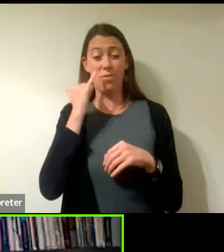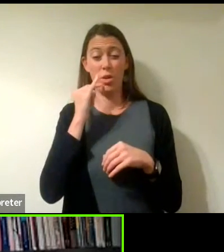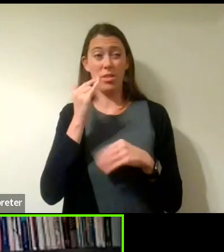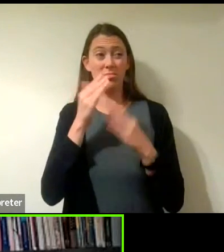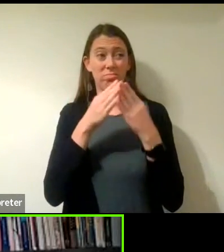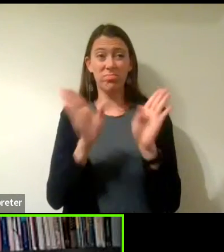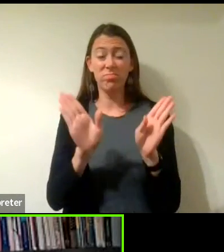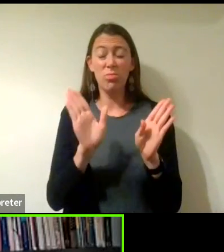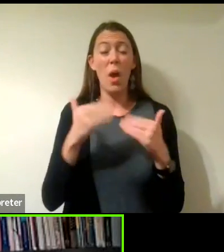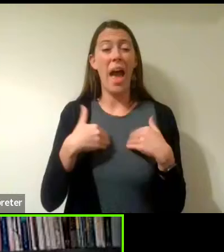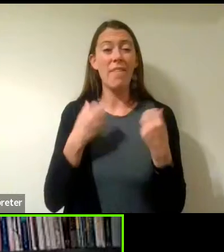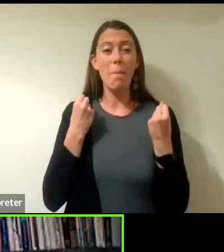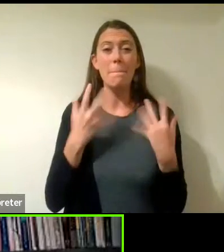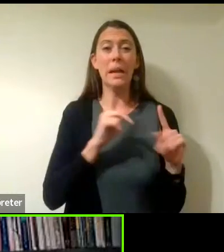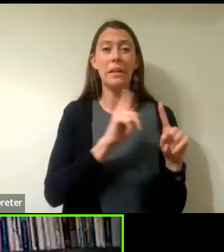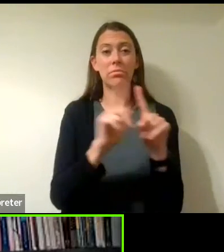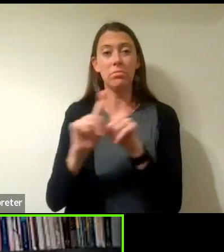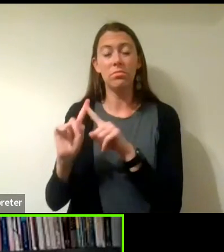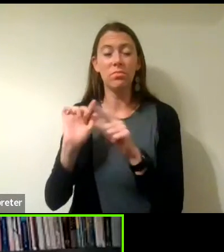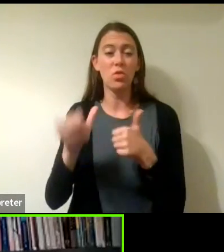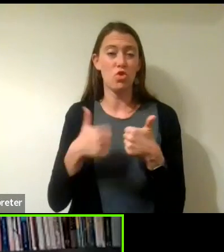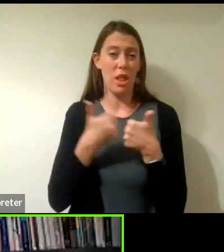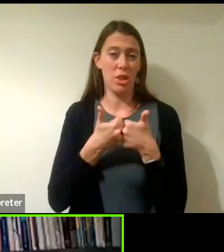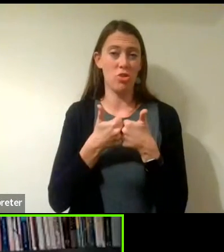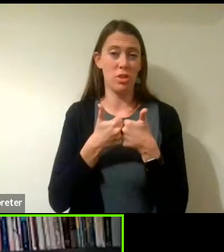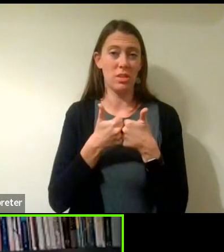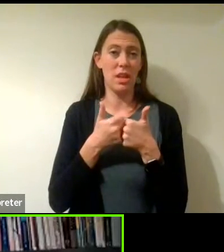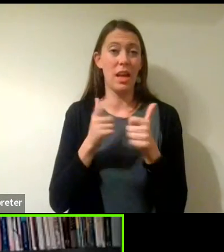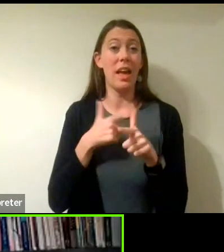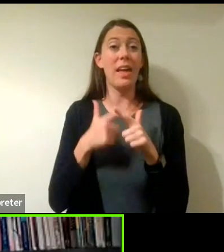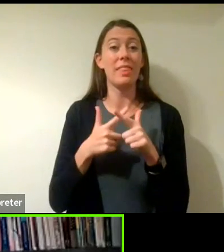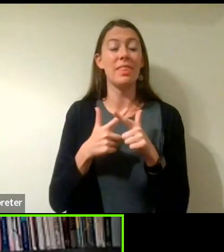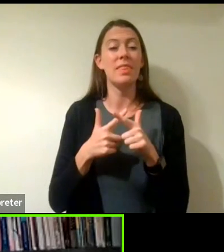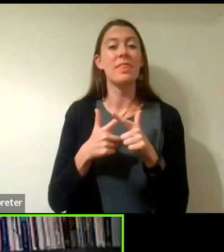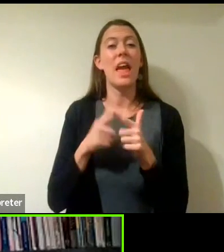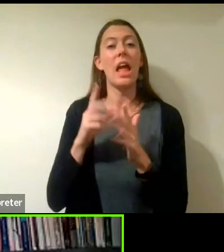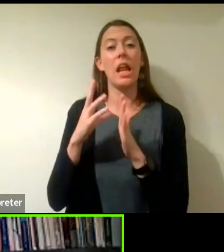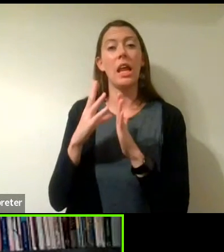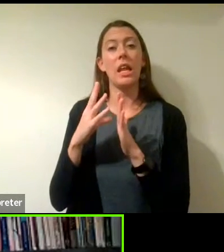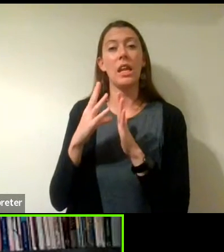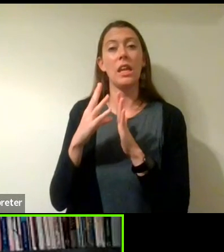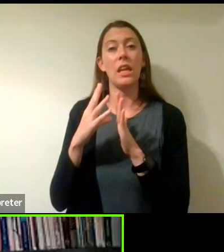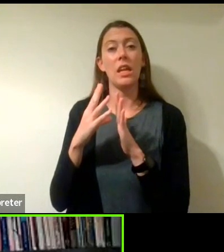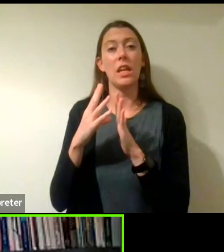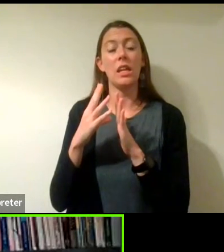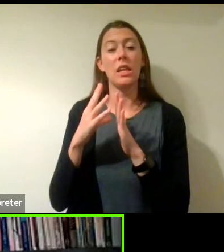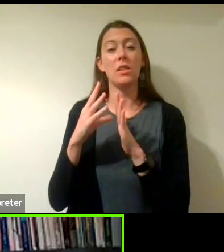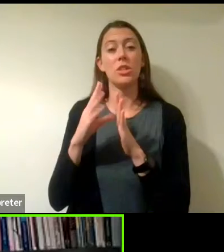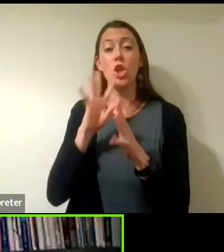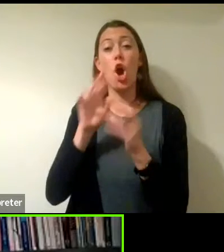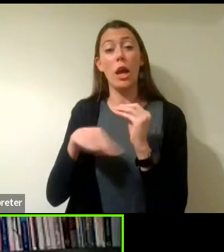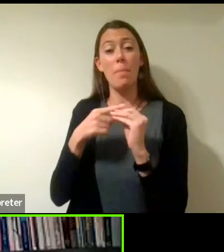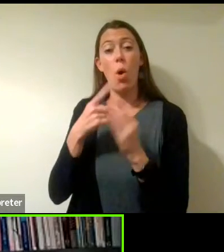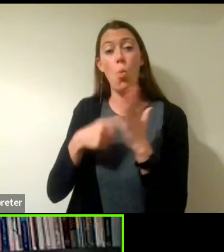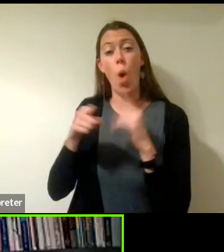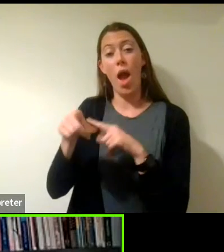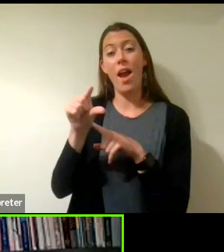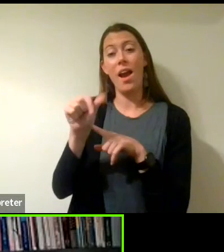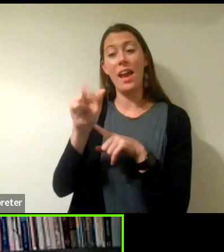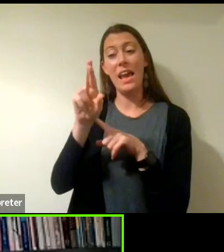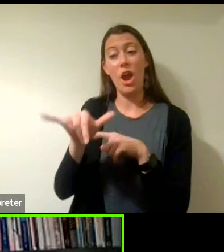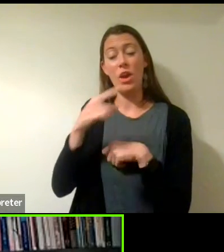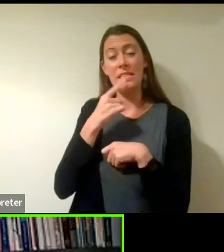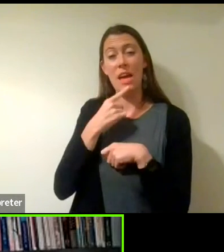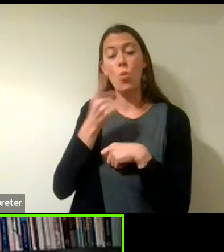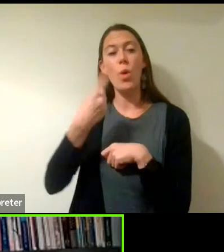and just kind of speaking to some of Gary's points, we need to do this together. No one voice will be able